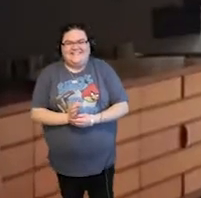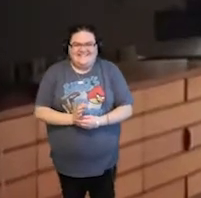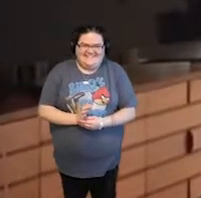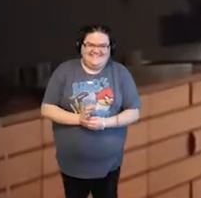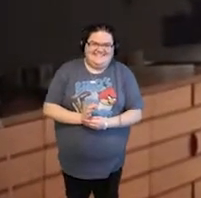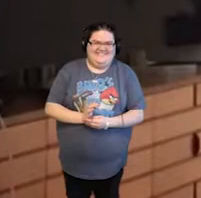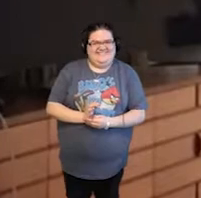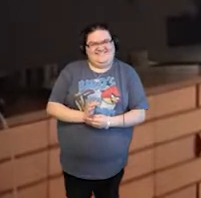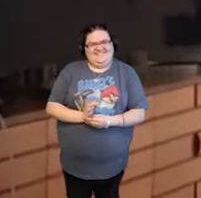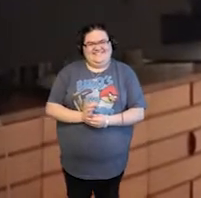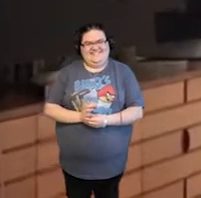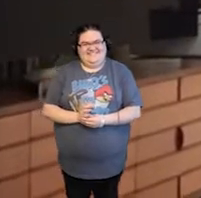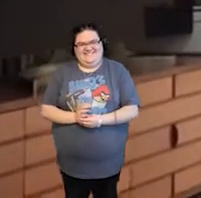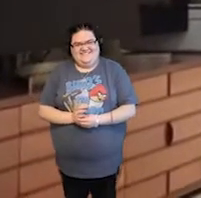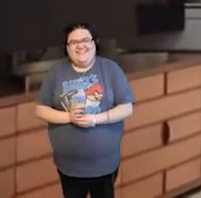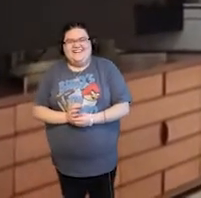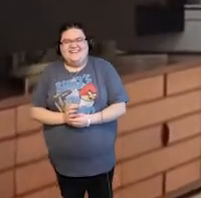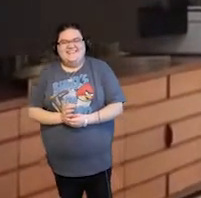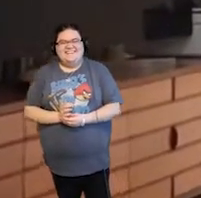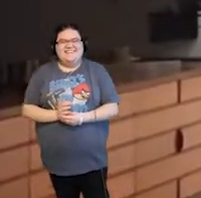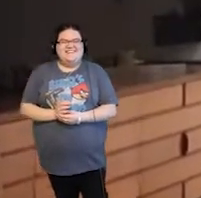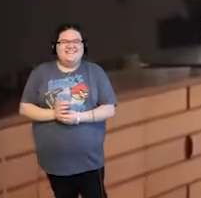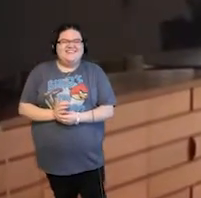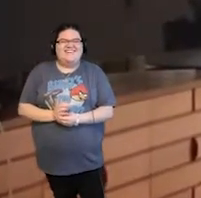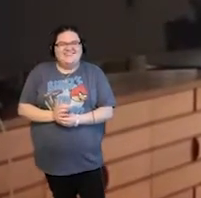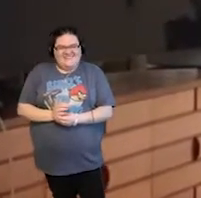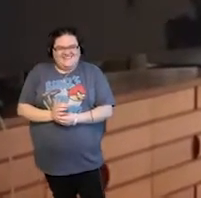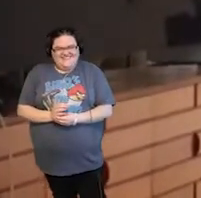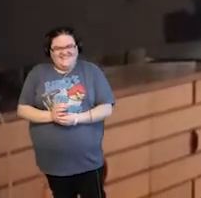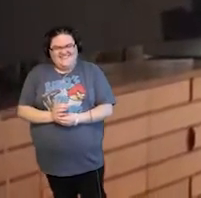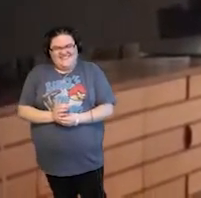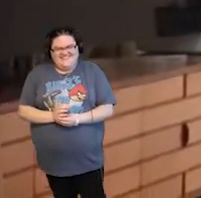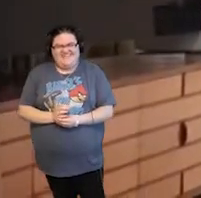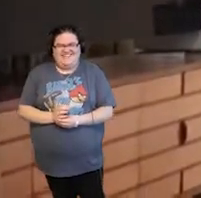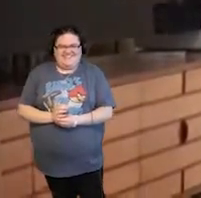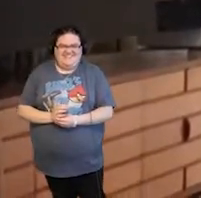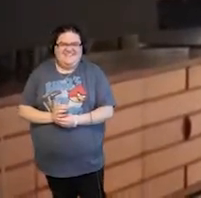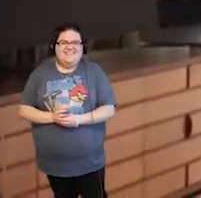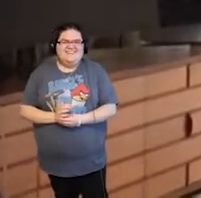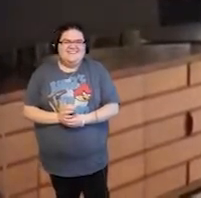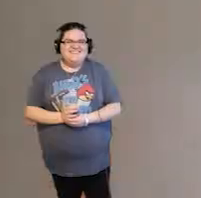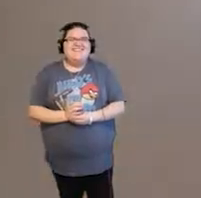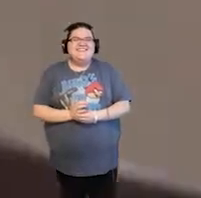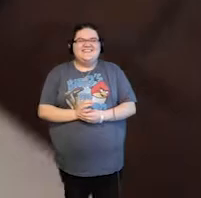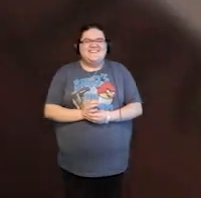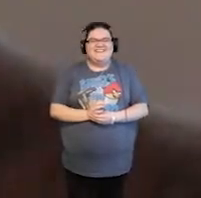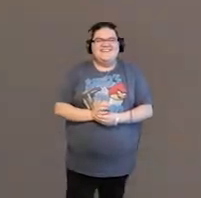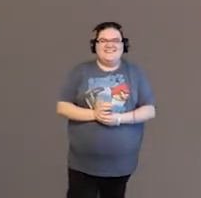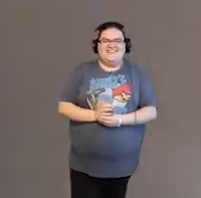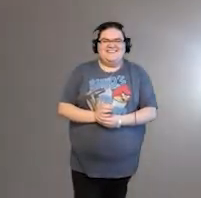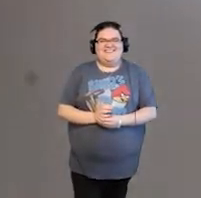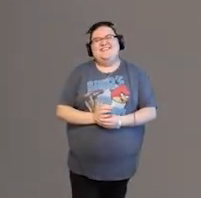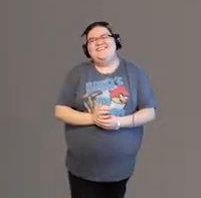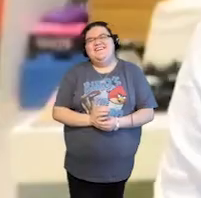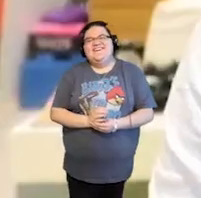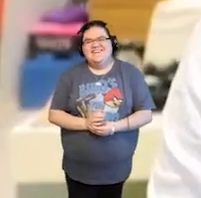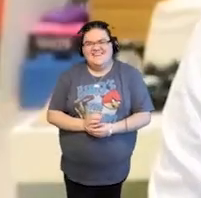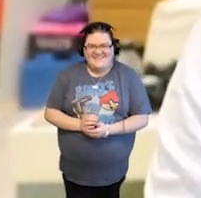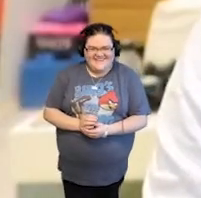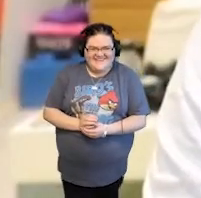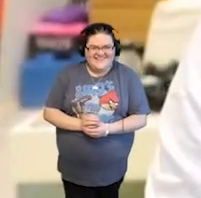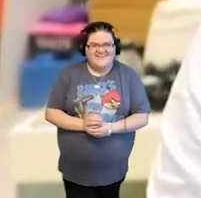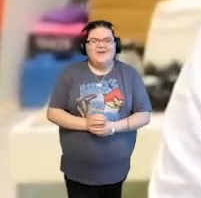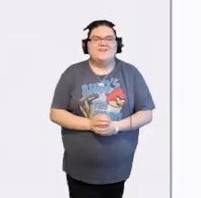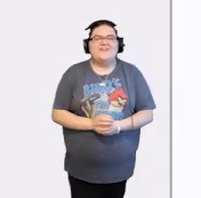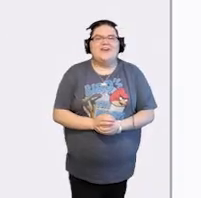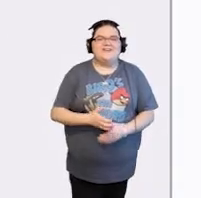It doesn't make sense. It fucking pisses me off. Fuck you, people. I hate how you can do this better than me. Alright, well,